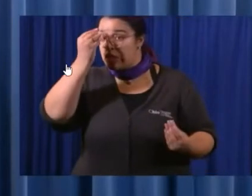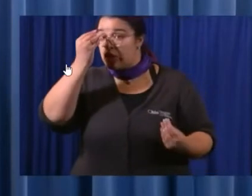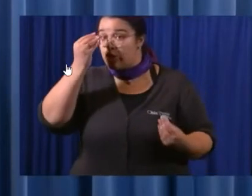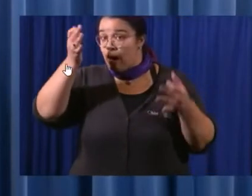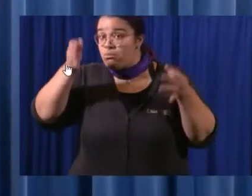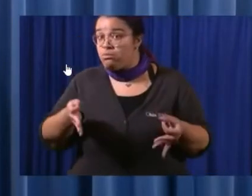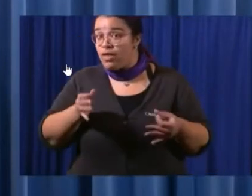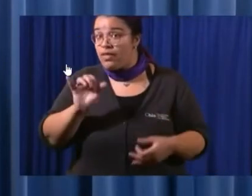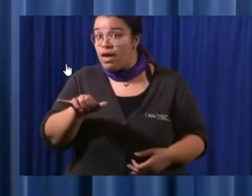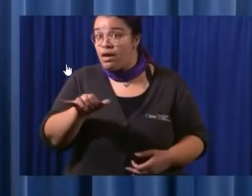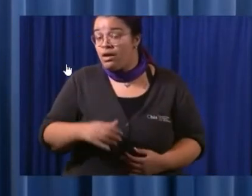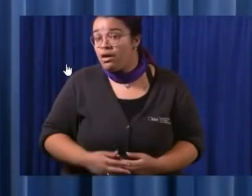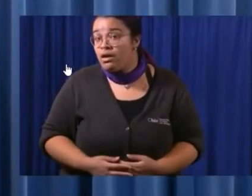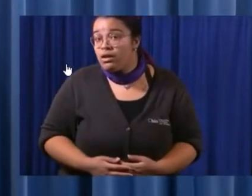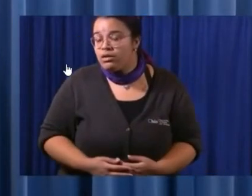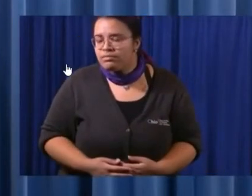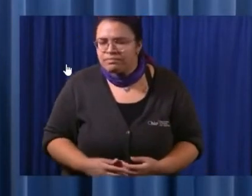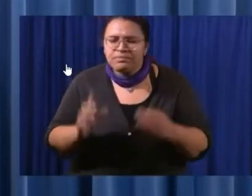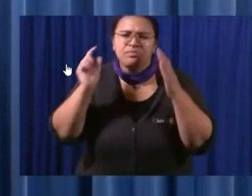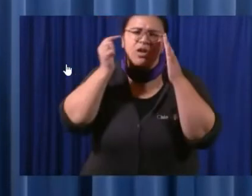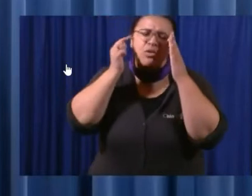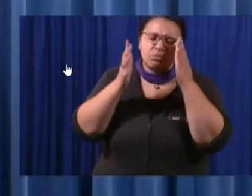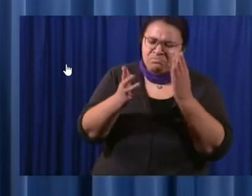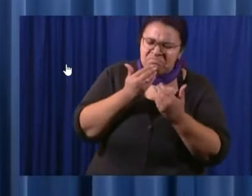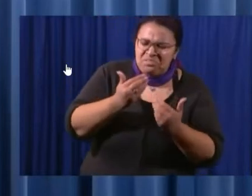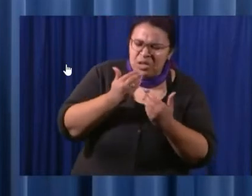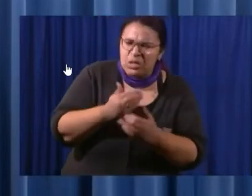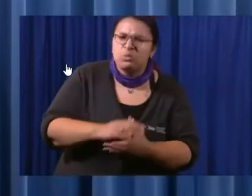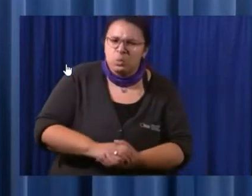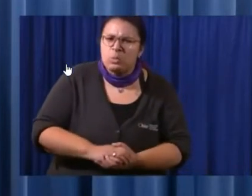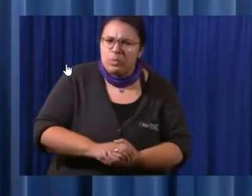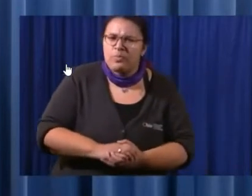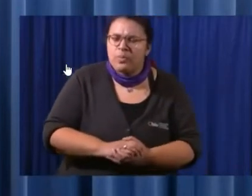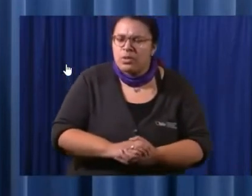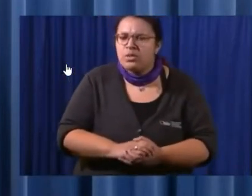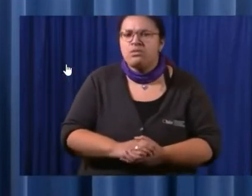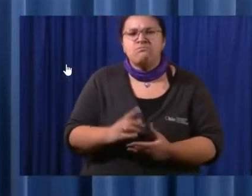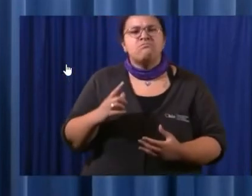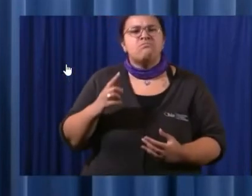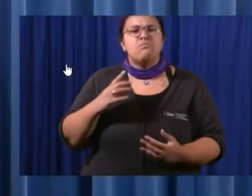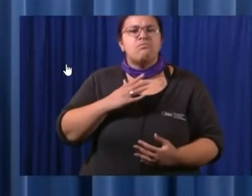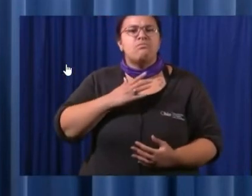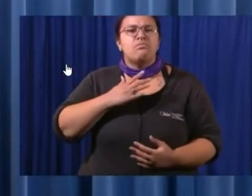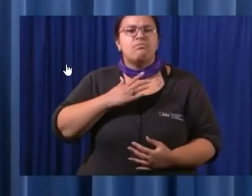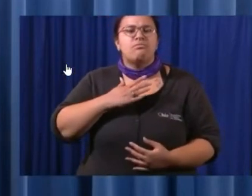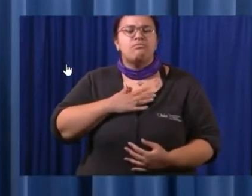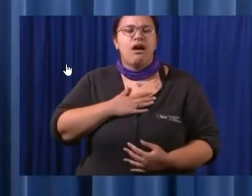And thank you. It's a very good question. My experience with Ohioans,